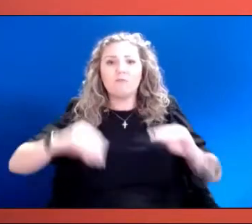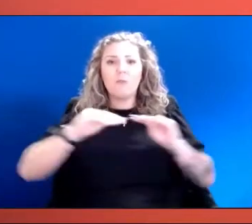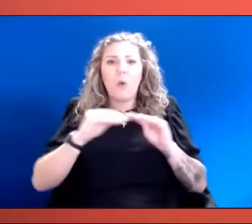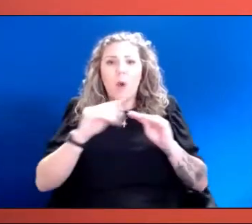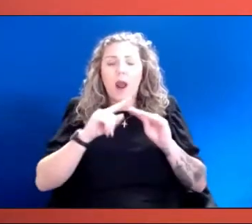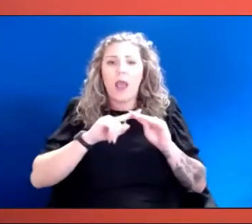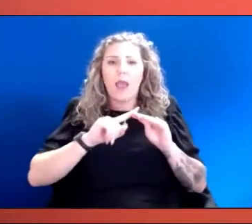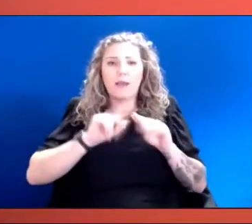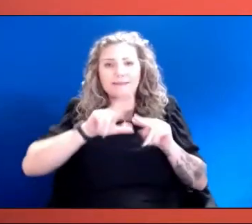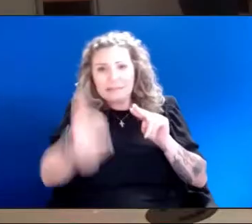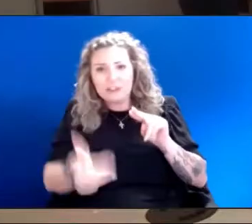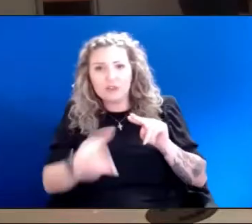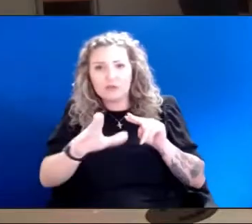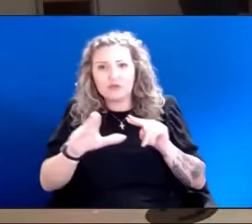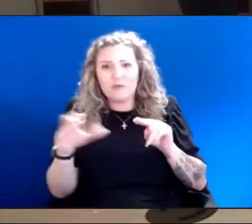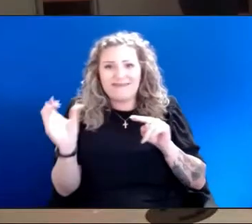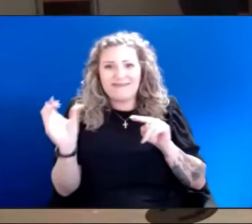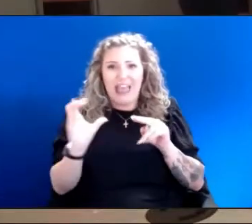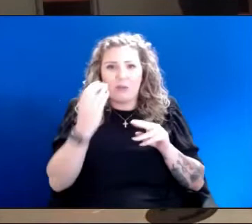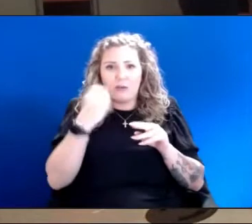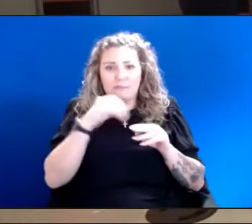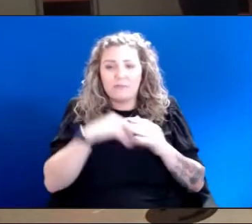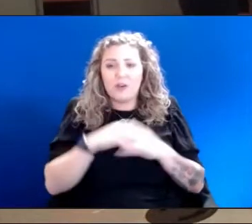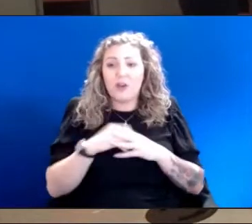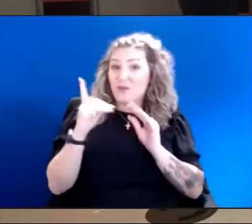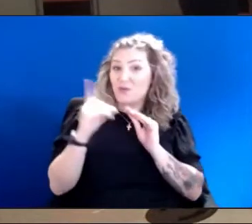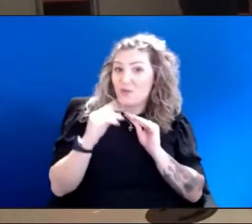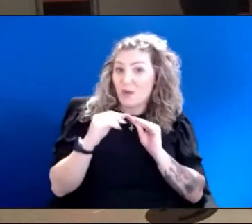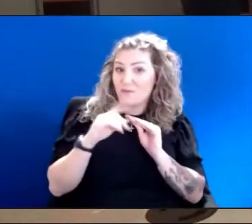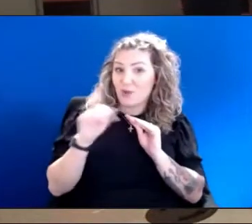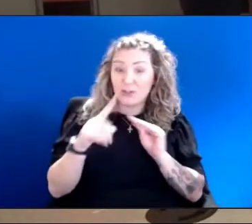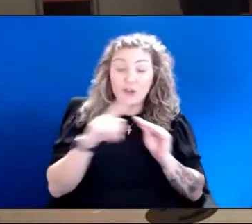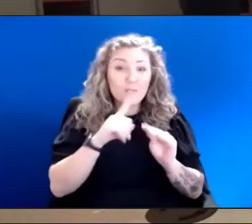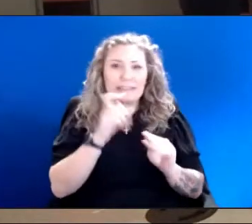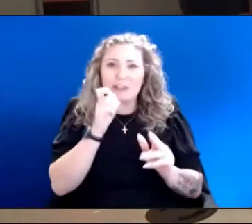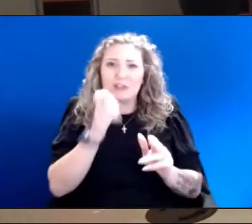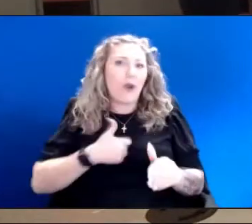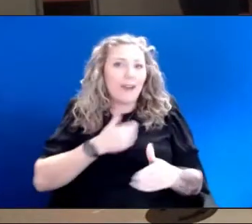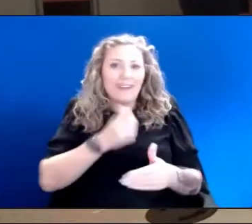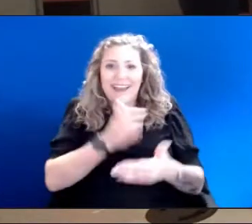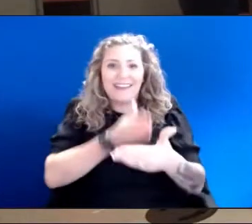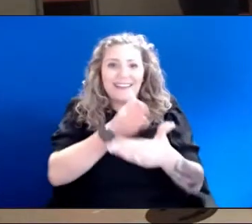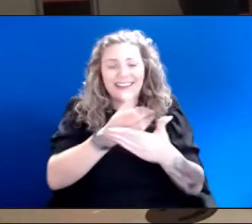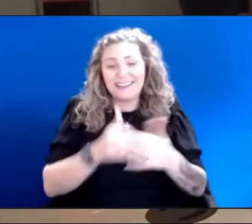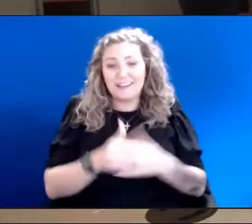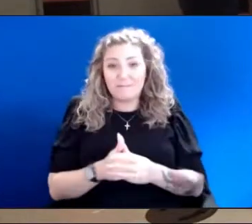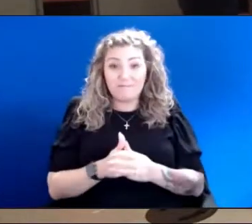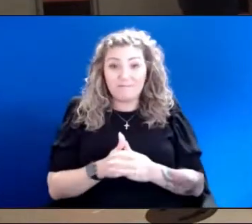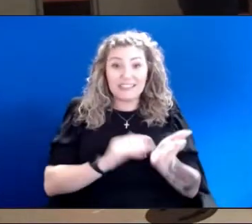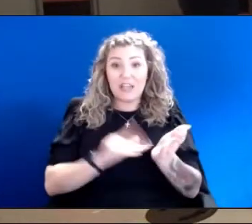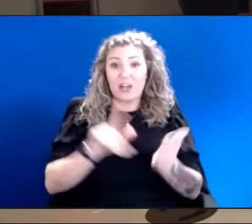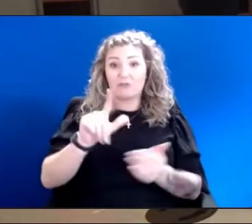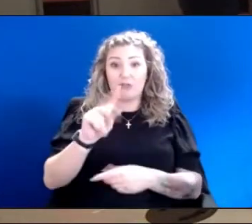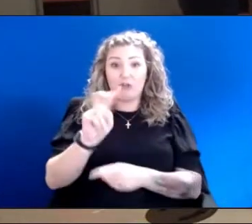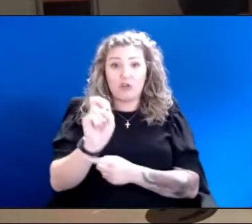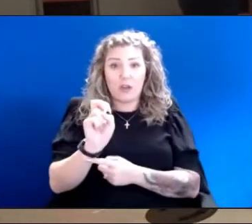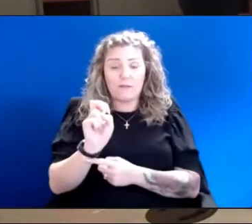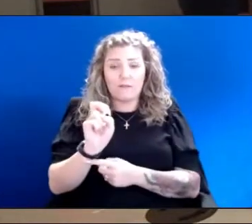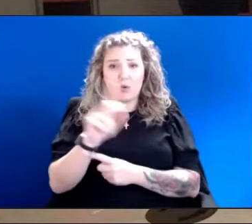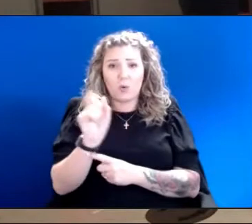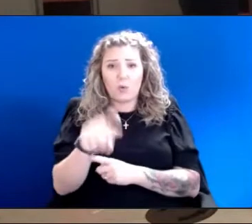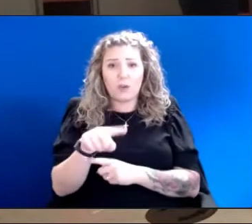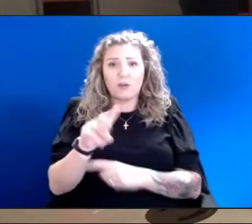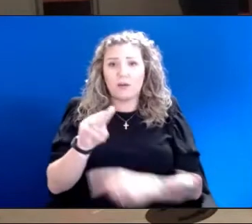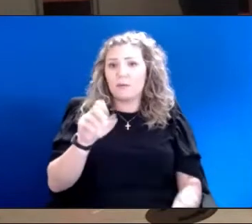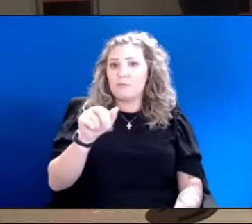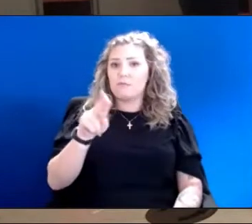intake. And one more question. I'm sorry, I didn't mean to cut you off. You're fine. Dr. Love, a question for you. Marie